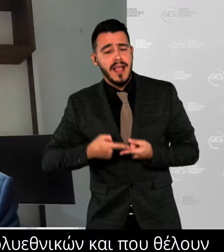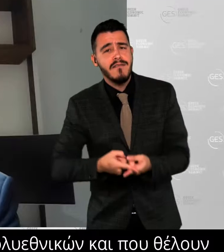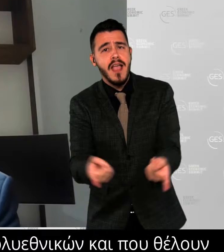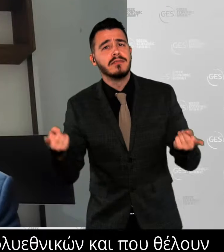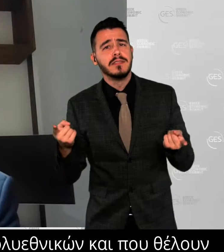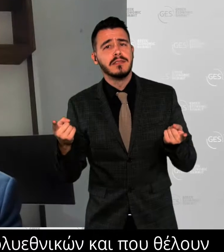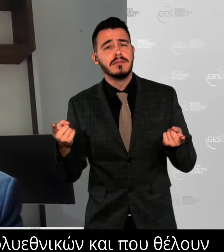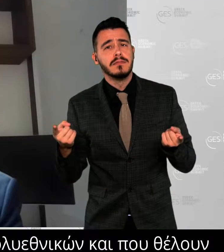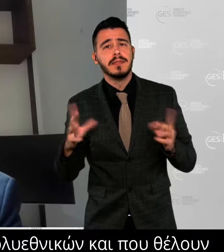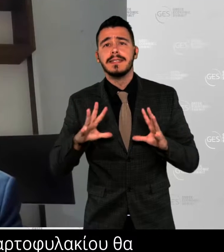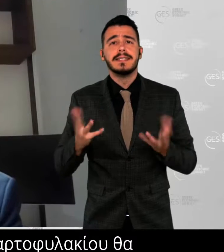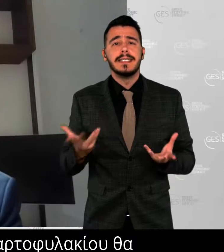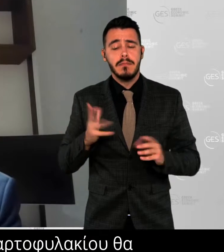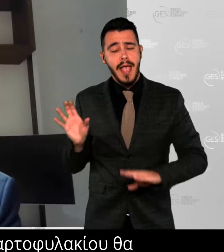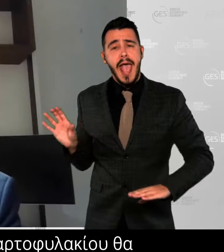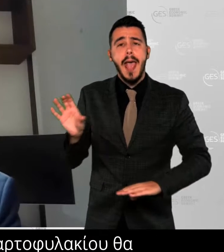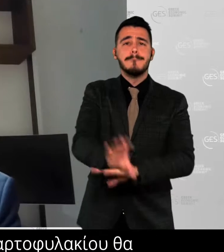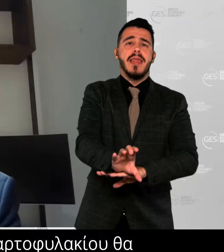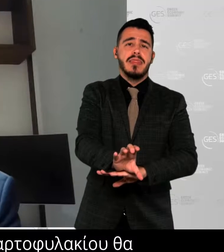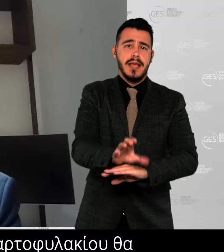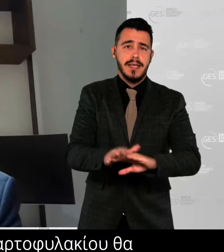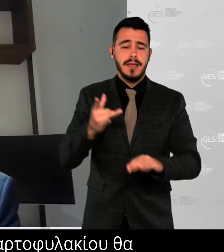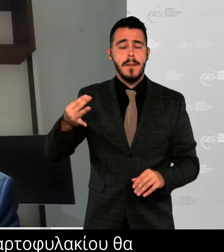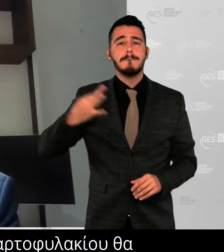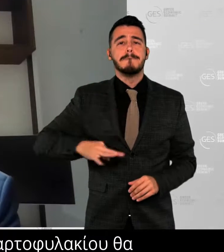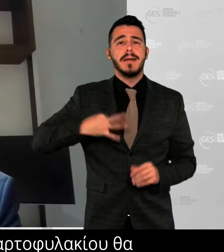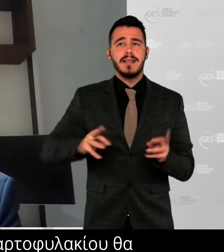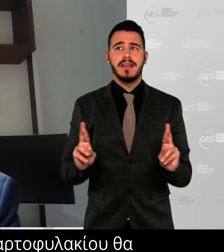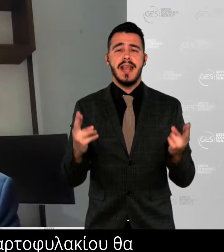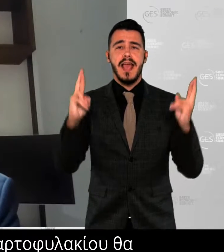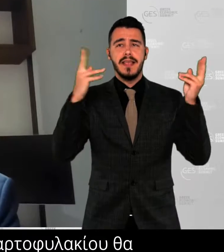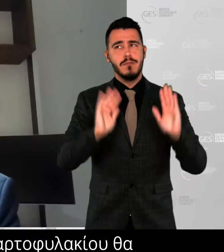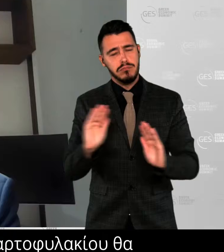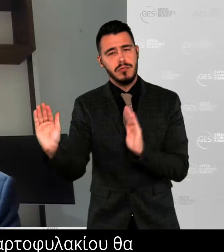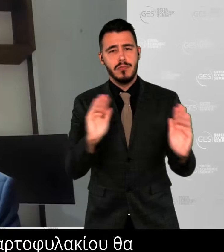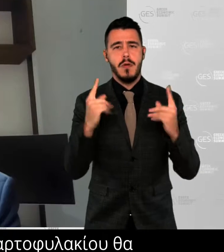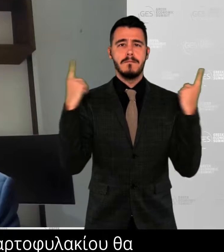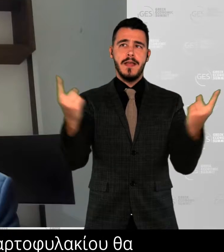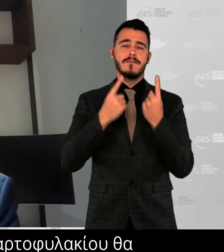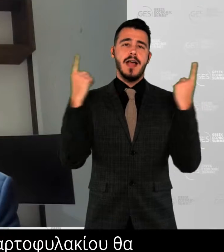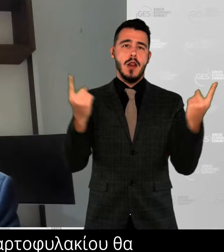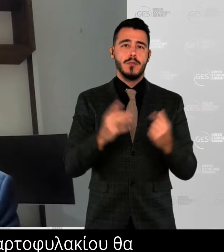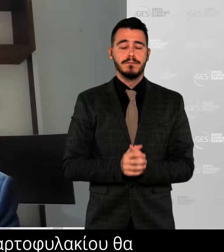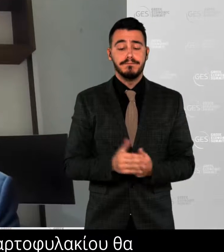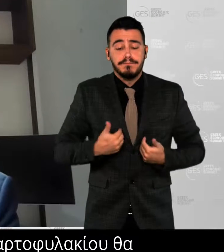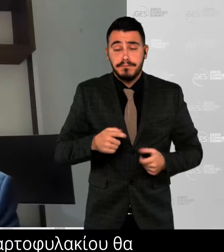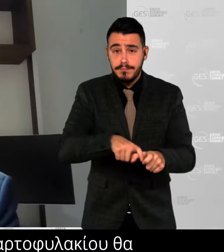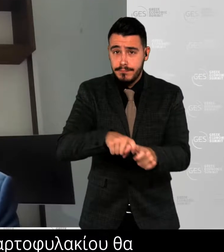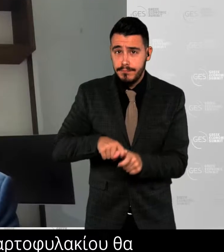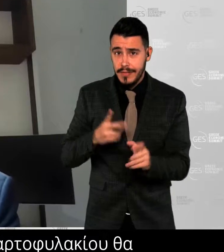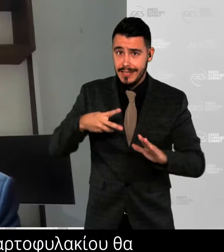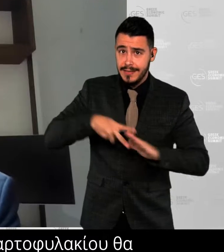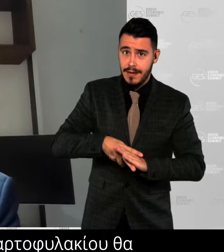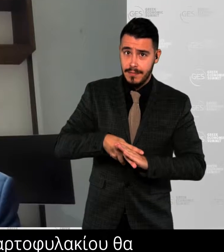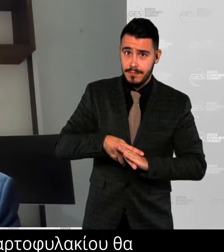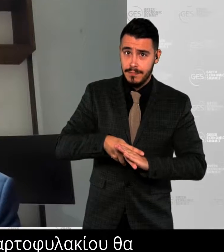finance, Standard Chartered recently took the decision to stop financing all new coal-fired power plants and to measure,